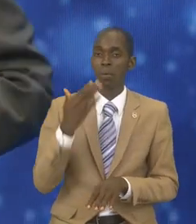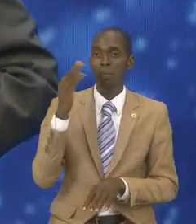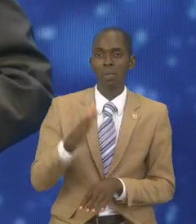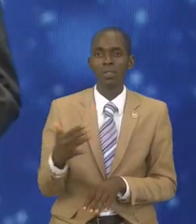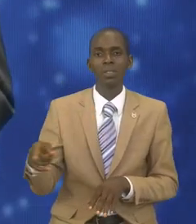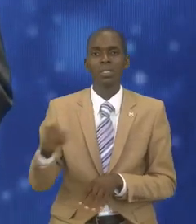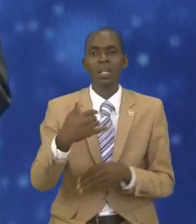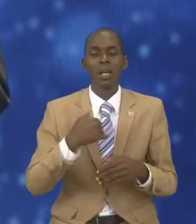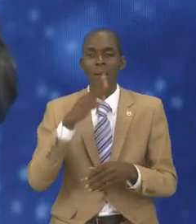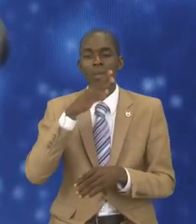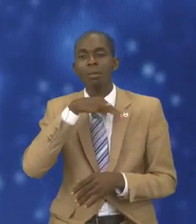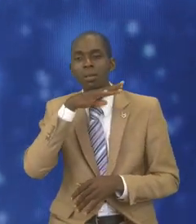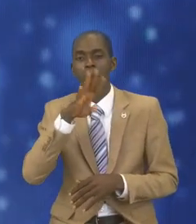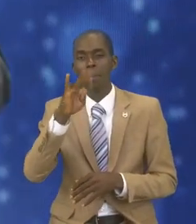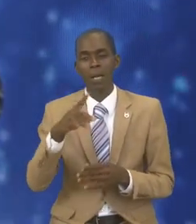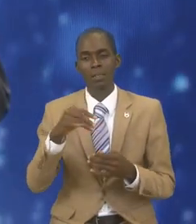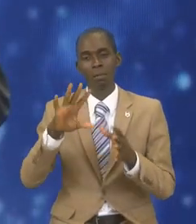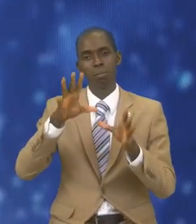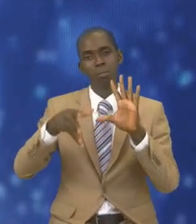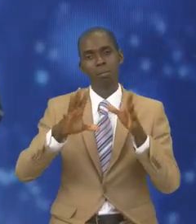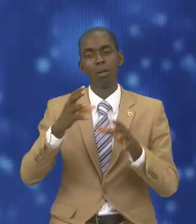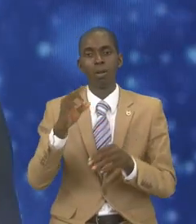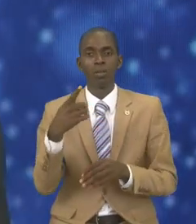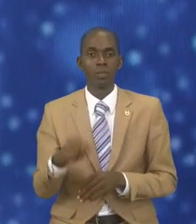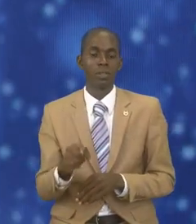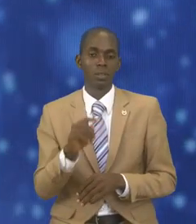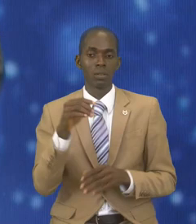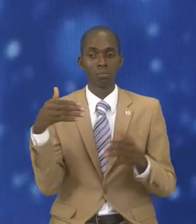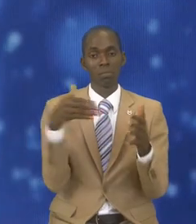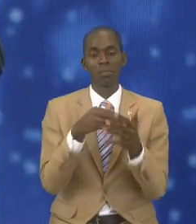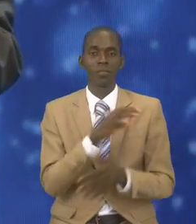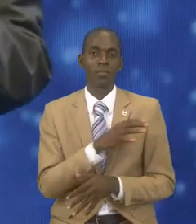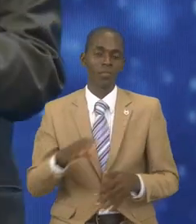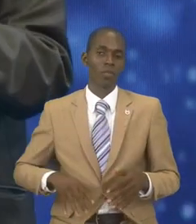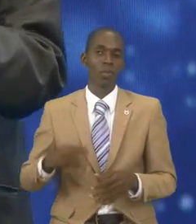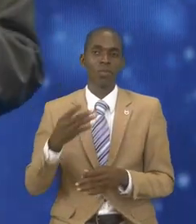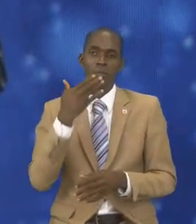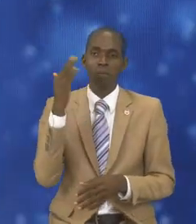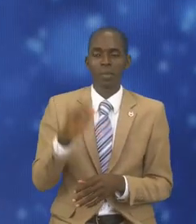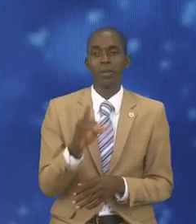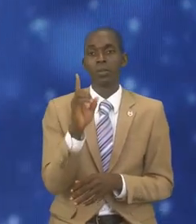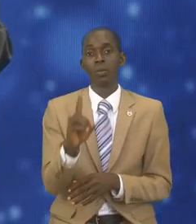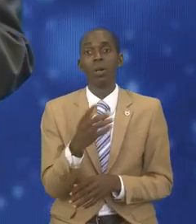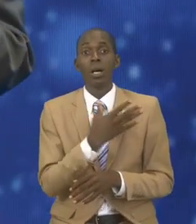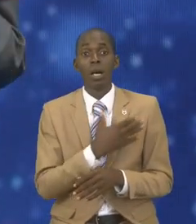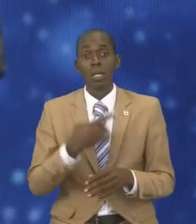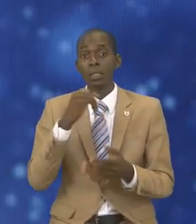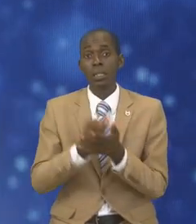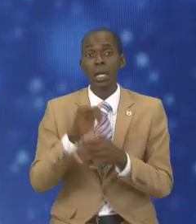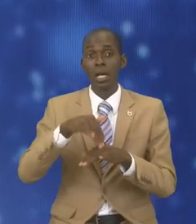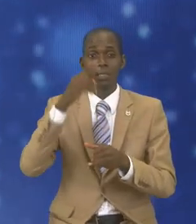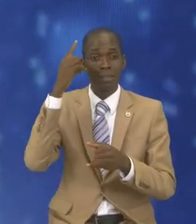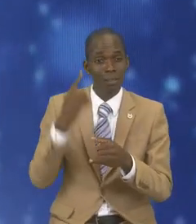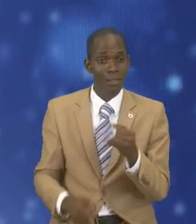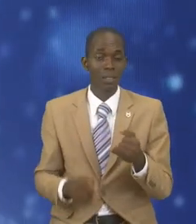flood trees of the Antichrist, but the flatteries of the evil world. But then it says in the final part, latter